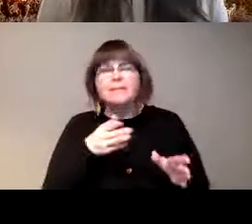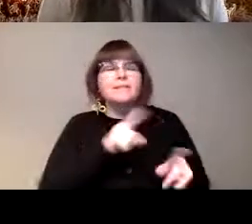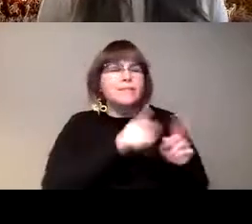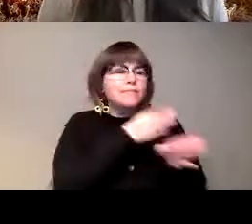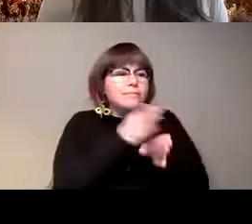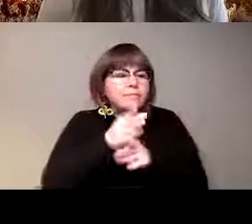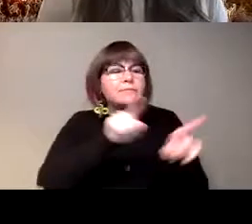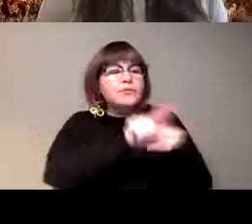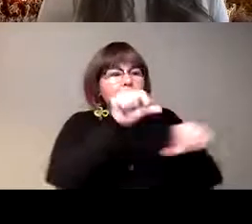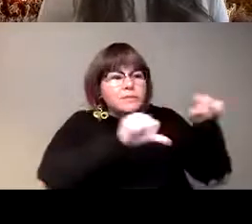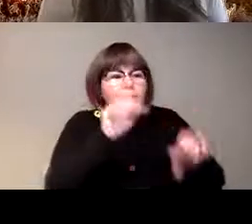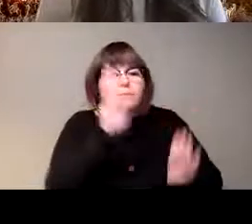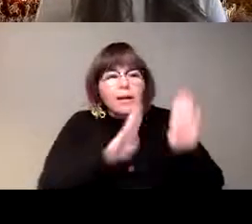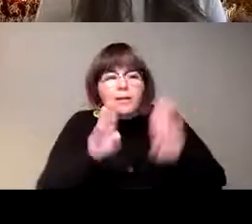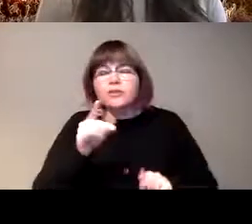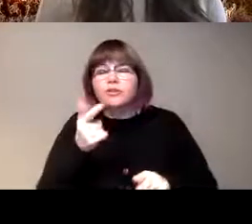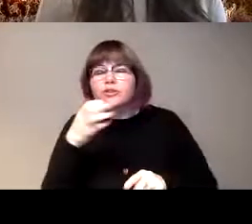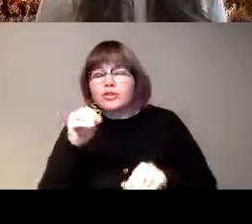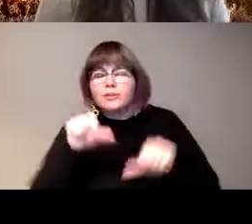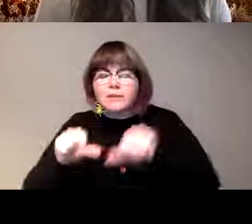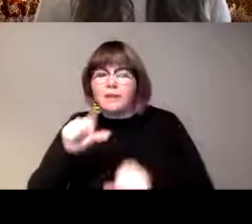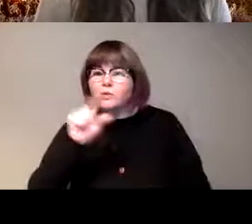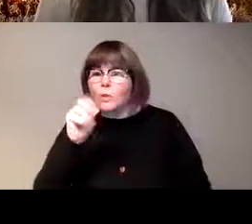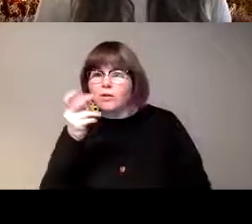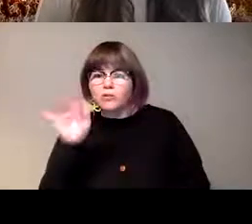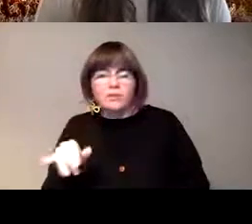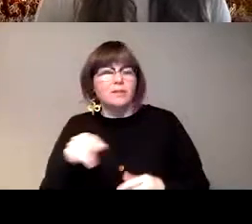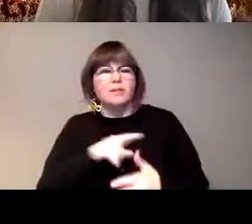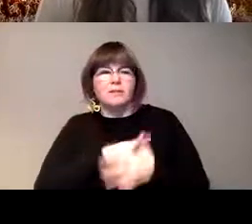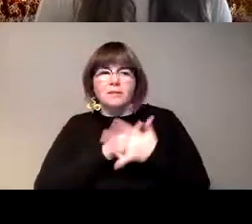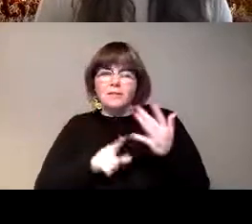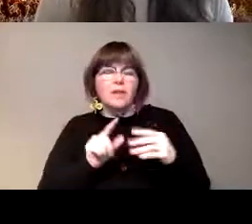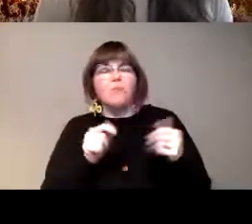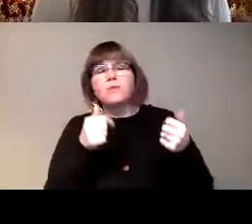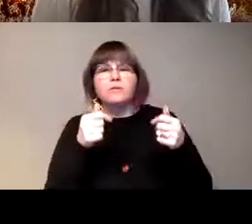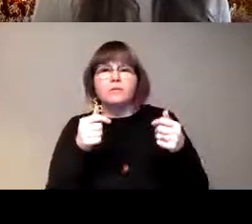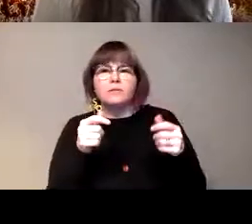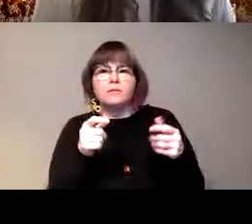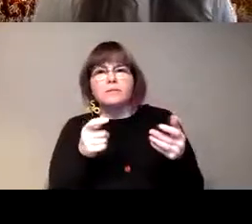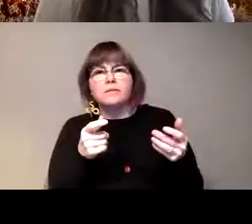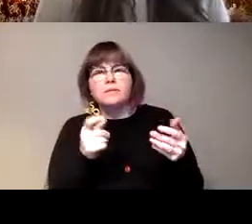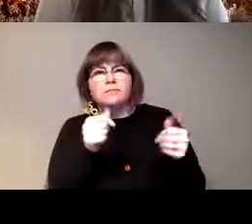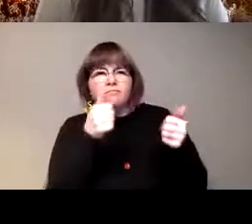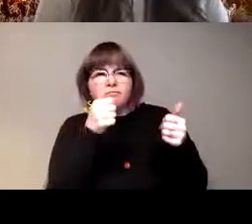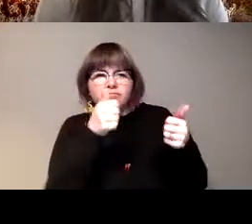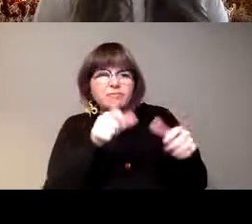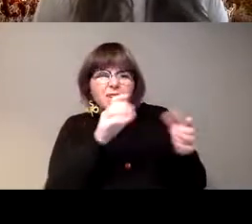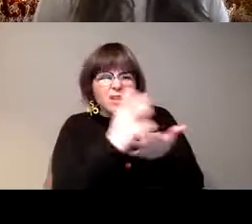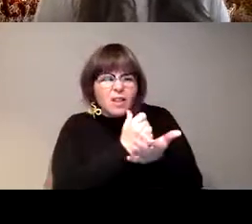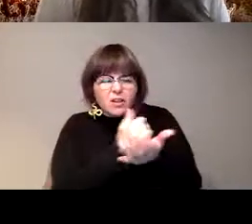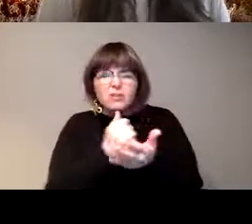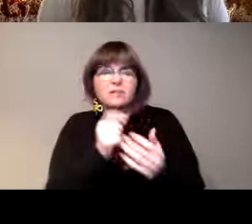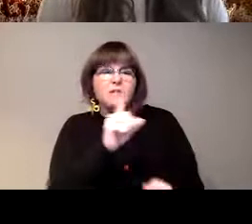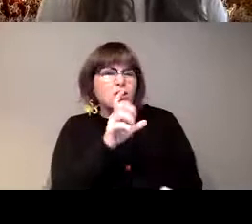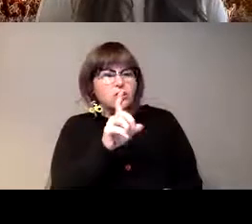astronomy, biology, geoscience, even zoology, post their collections that usually entail hundreds or even